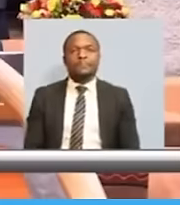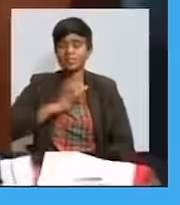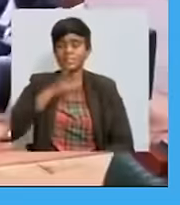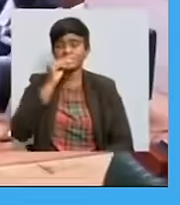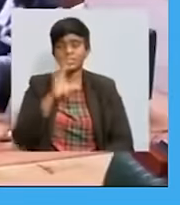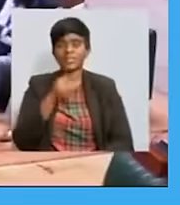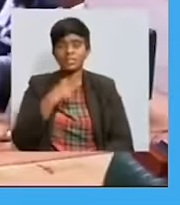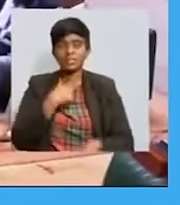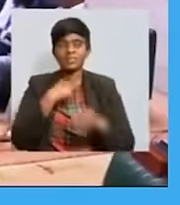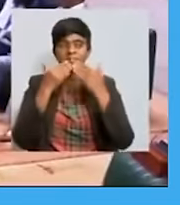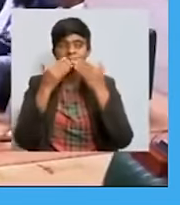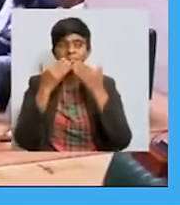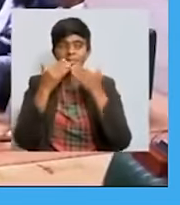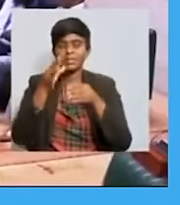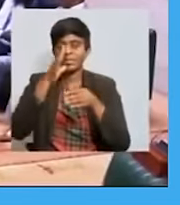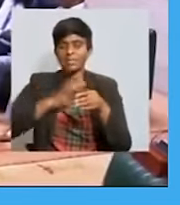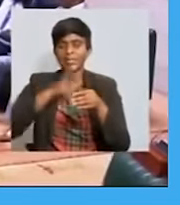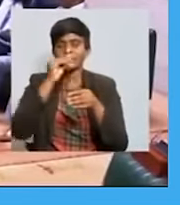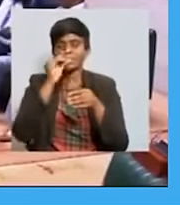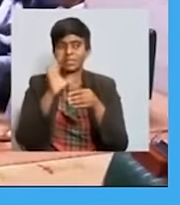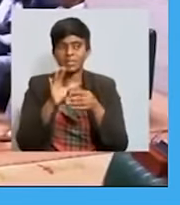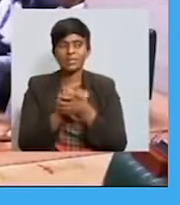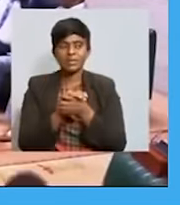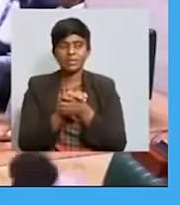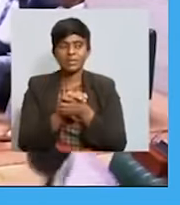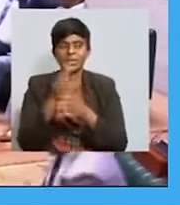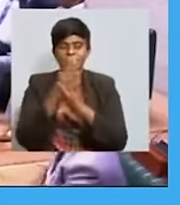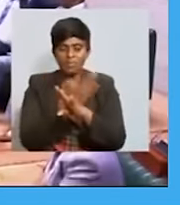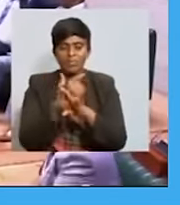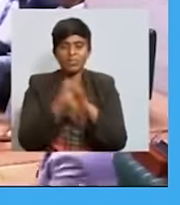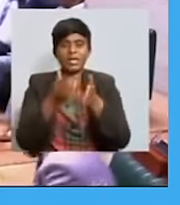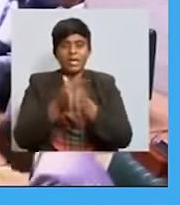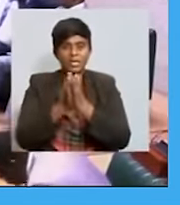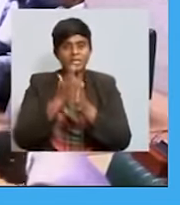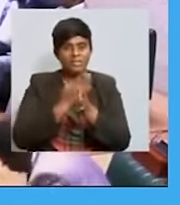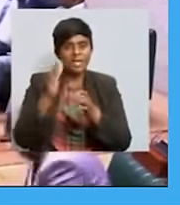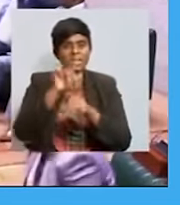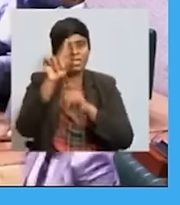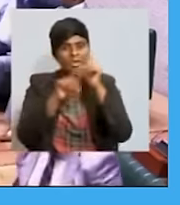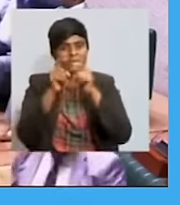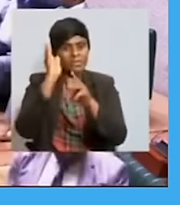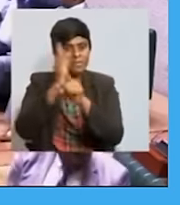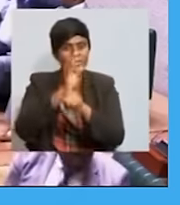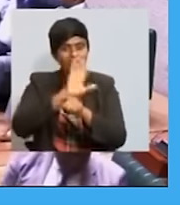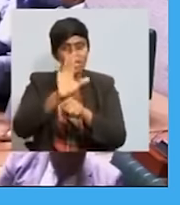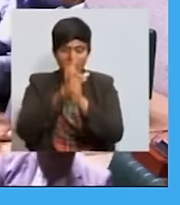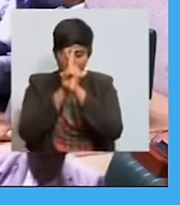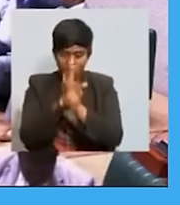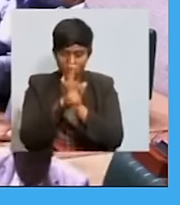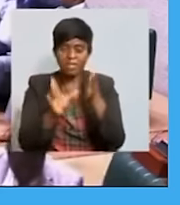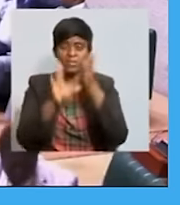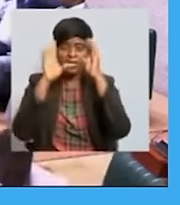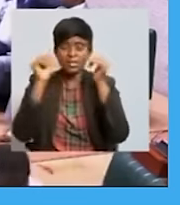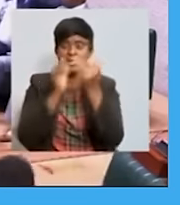Thank you. Madam Speaker, before I ask my substantive question to Her Honor, the Vice